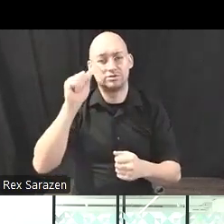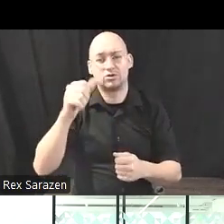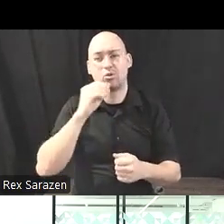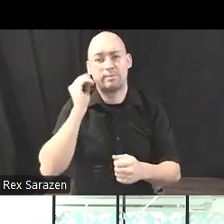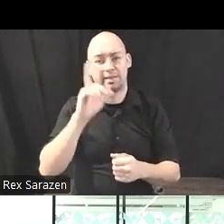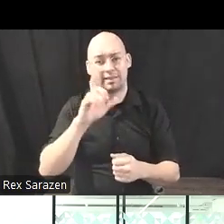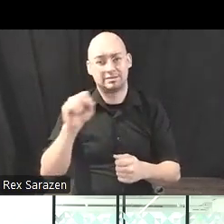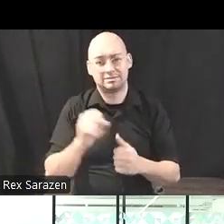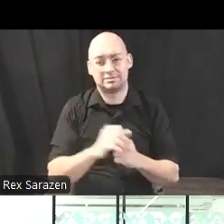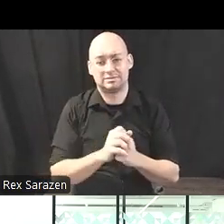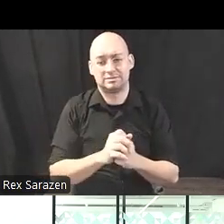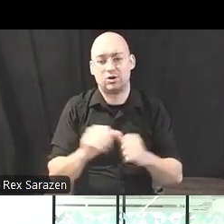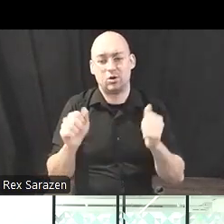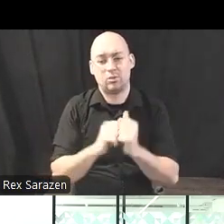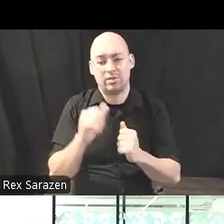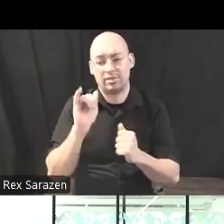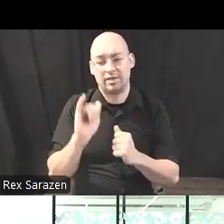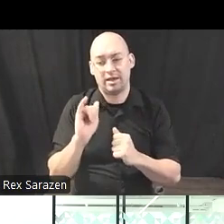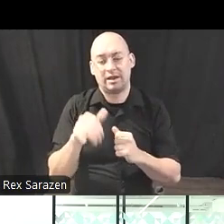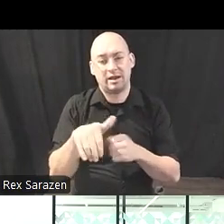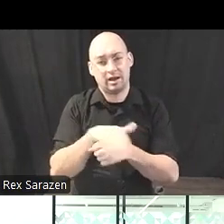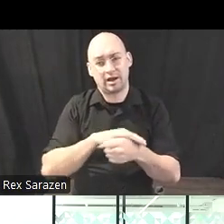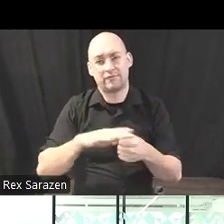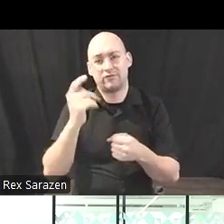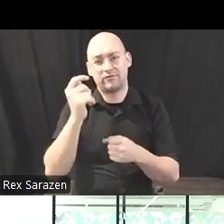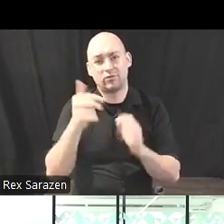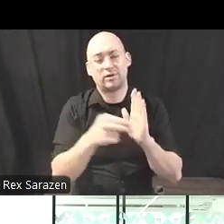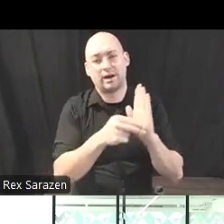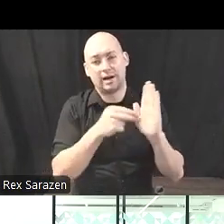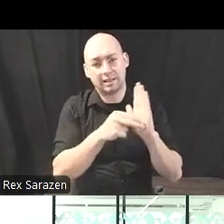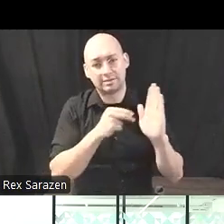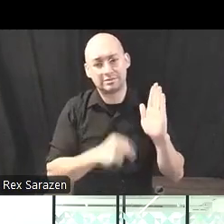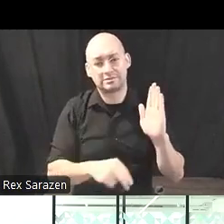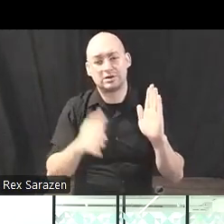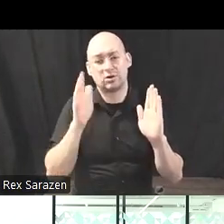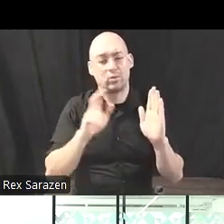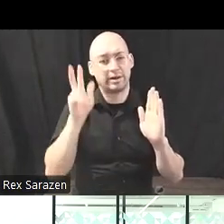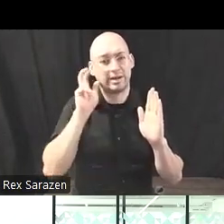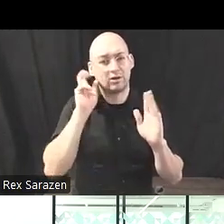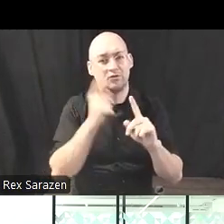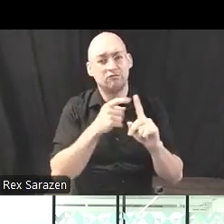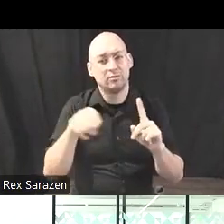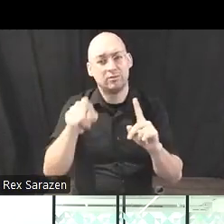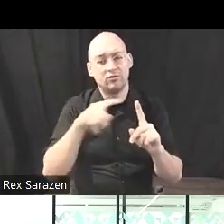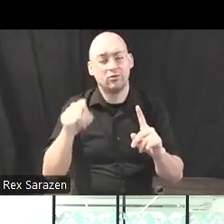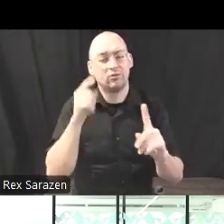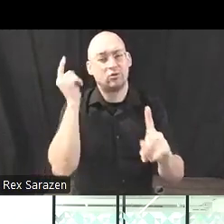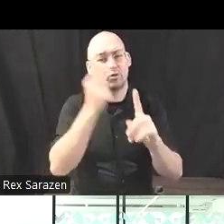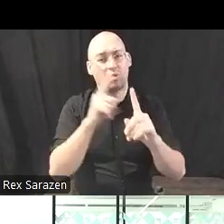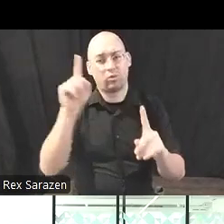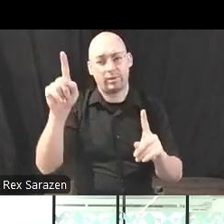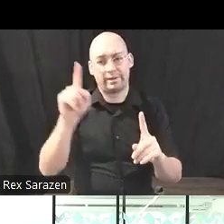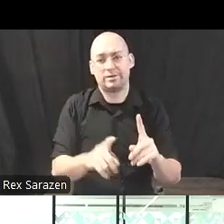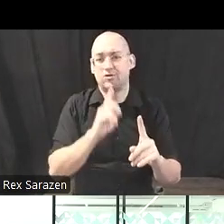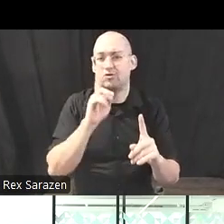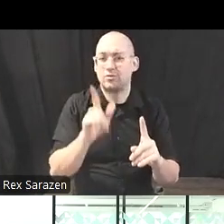So with that, I'm just going to kind of cover a few of the highlights and then want to hear from all of you. In Goal 1, we really have